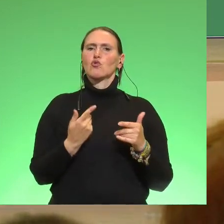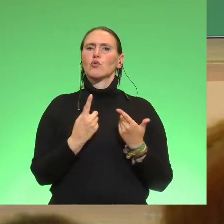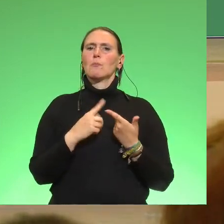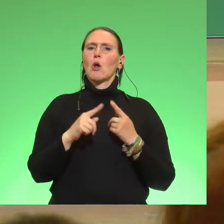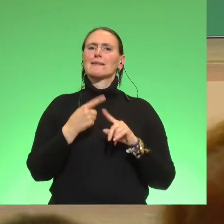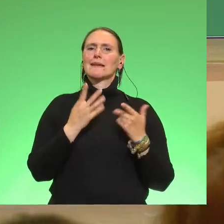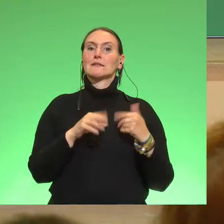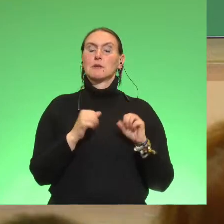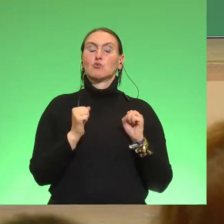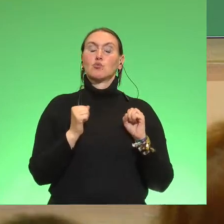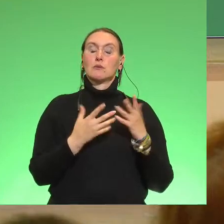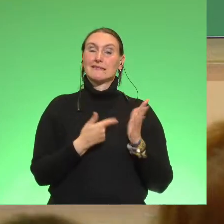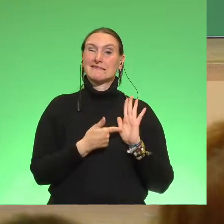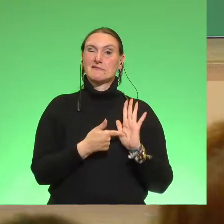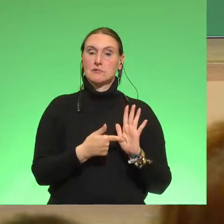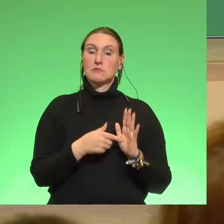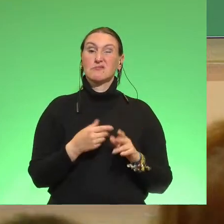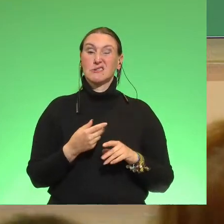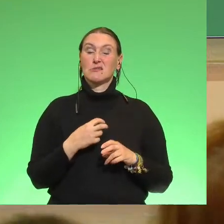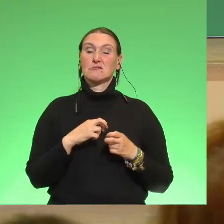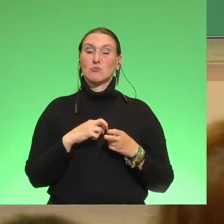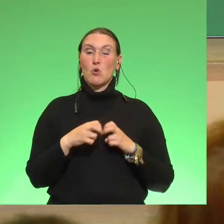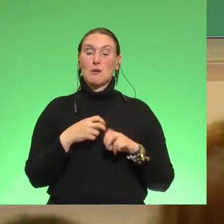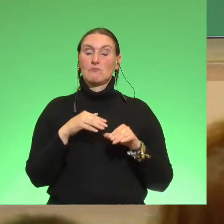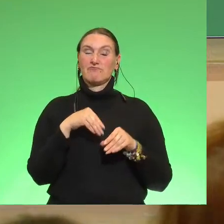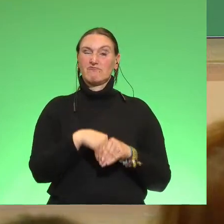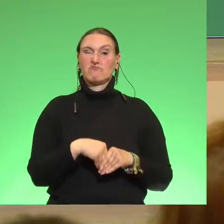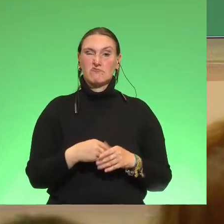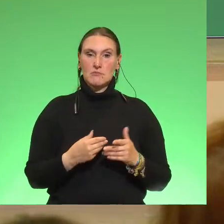politics. And at the same time, we have a big